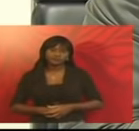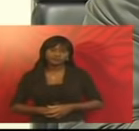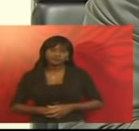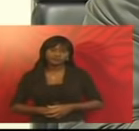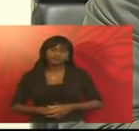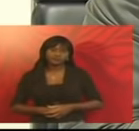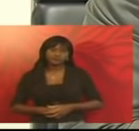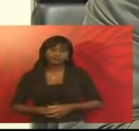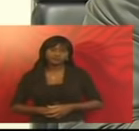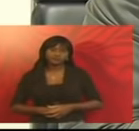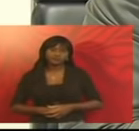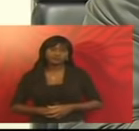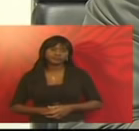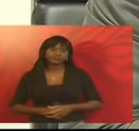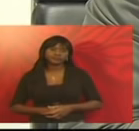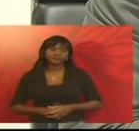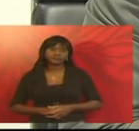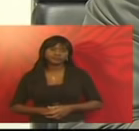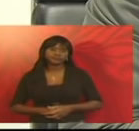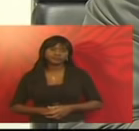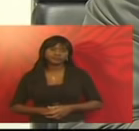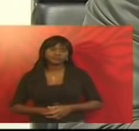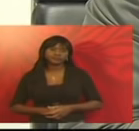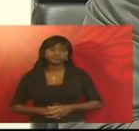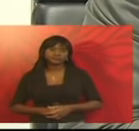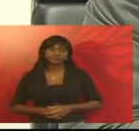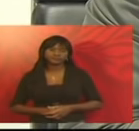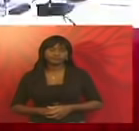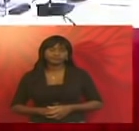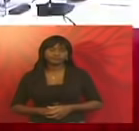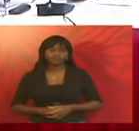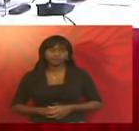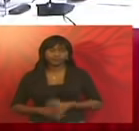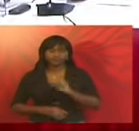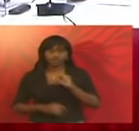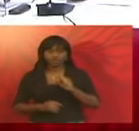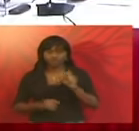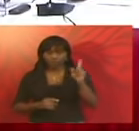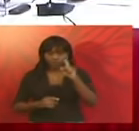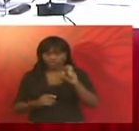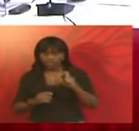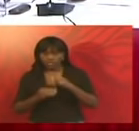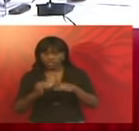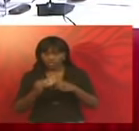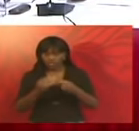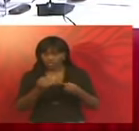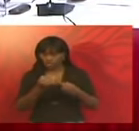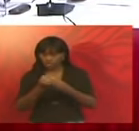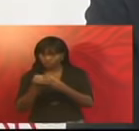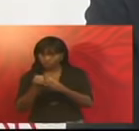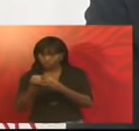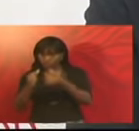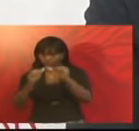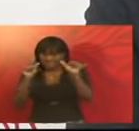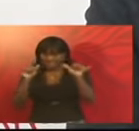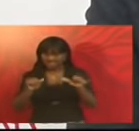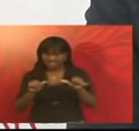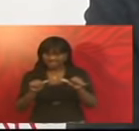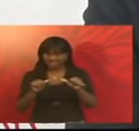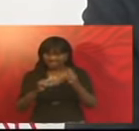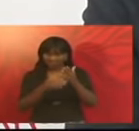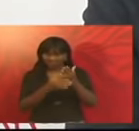Yes. In addition, specific to the question of the support systems, the psychiatric